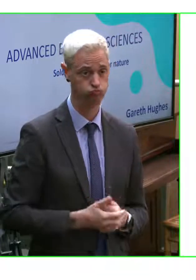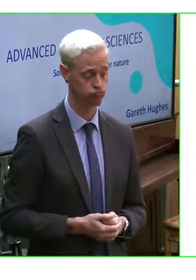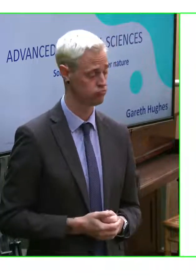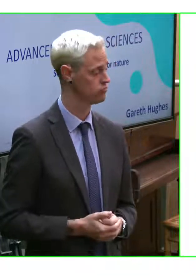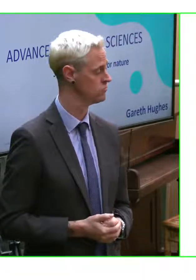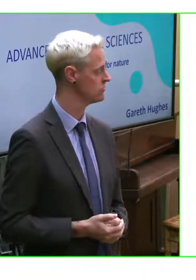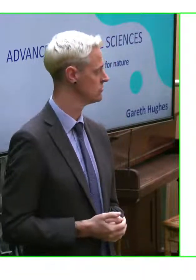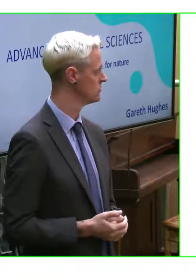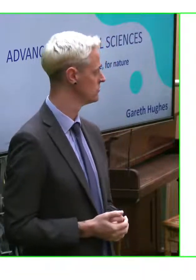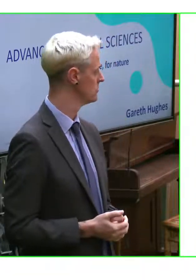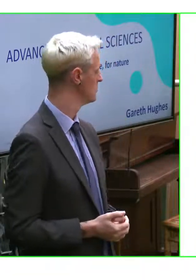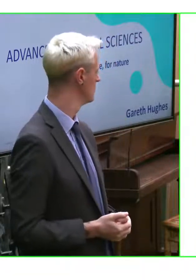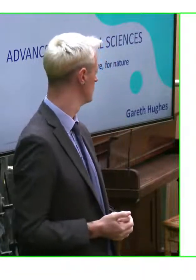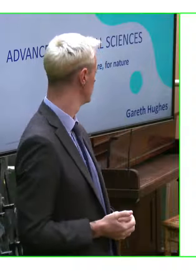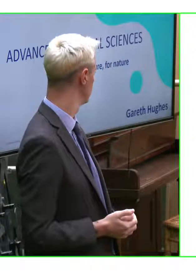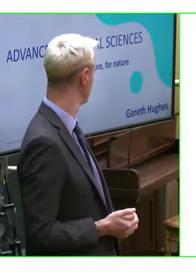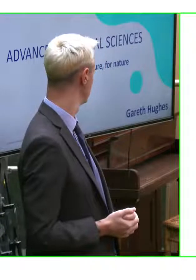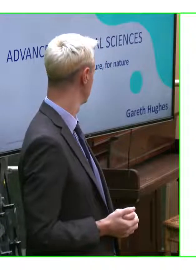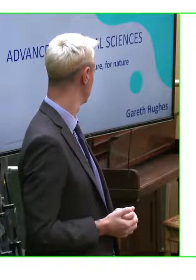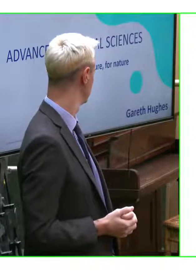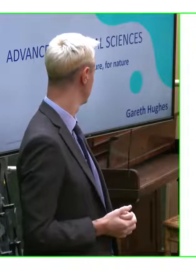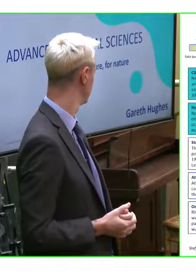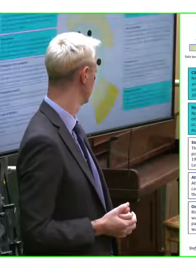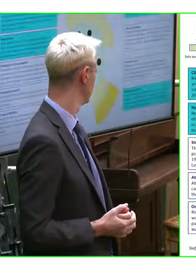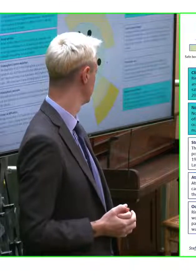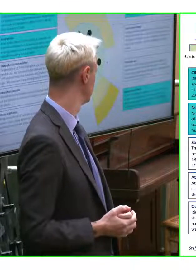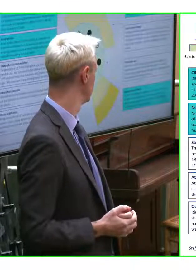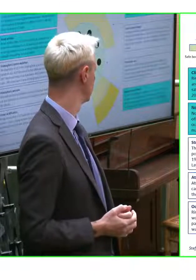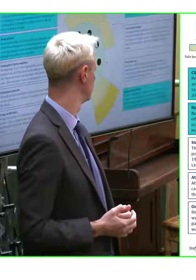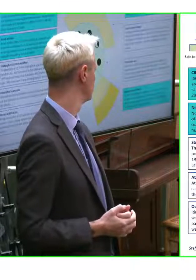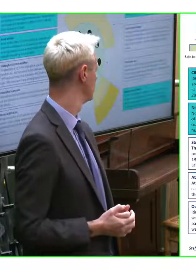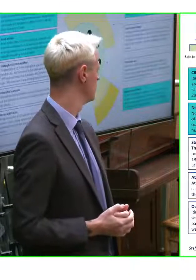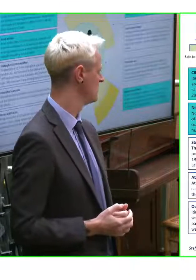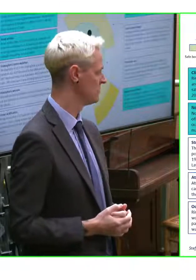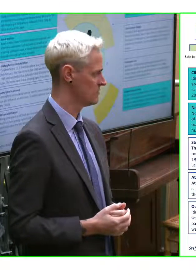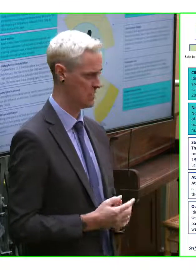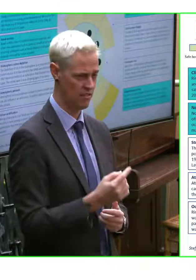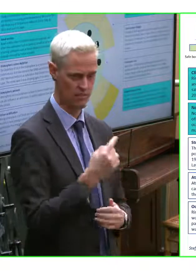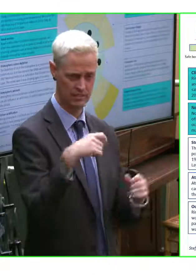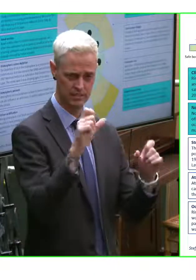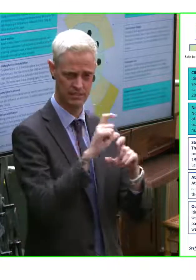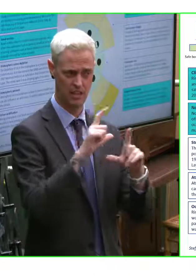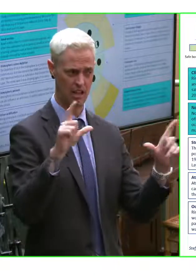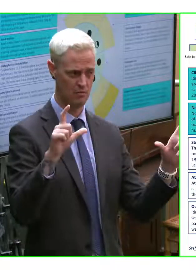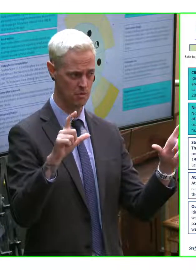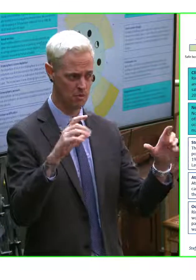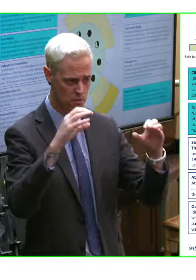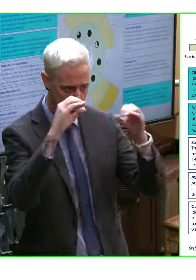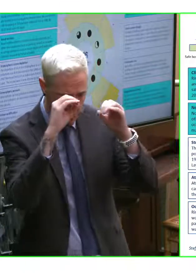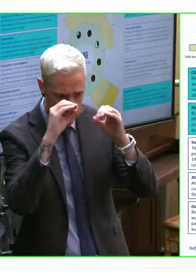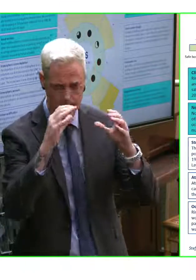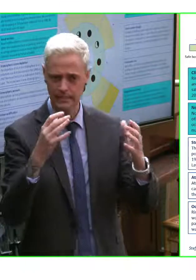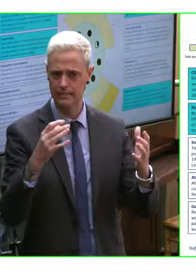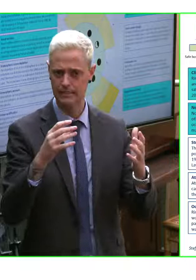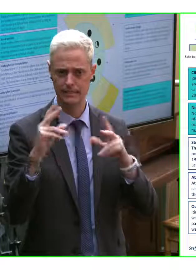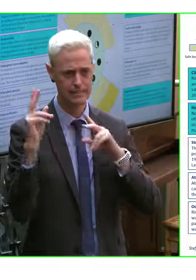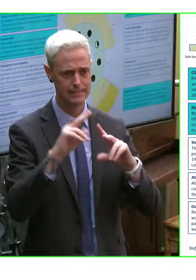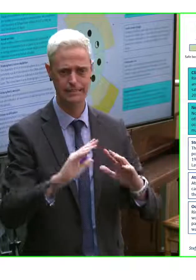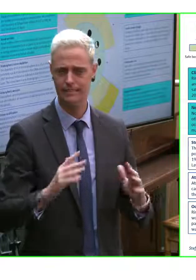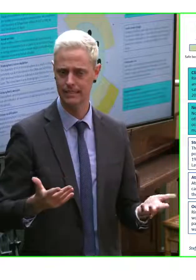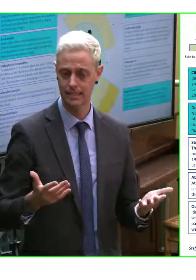So I just wanted to bring up one slide which you can't really see, but for those of you who are familiar with